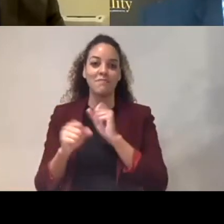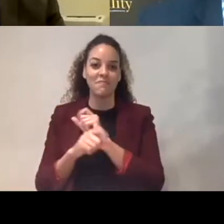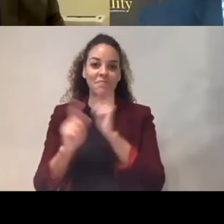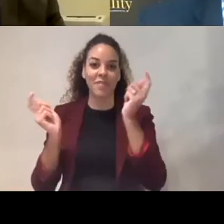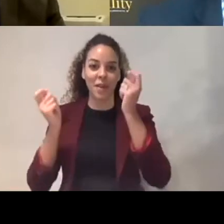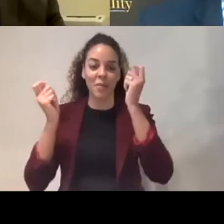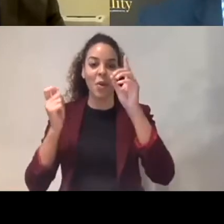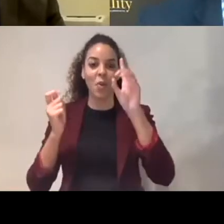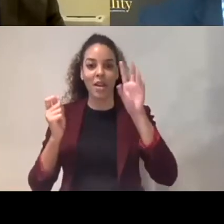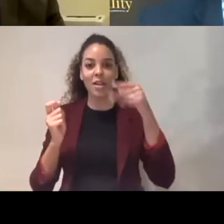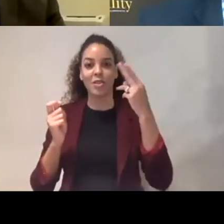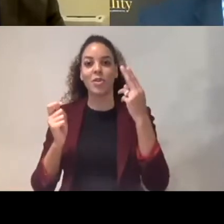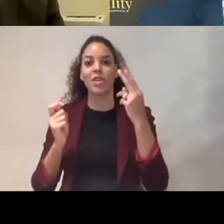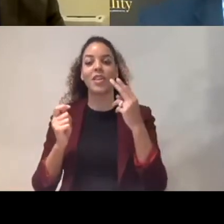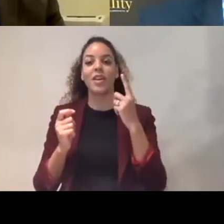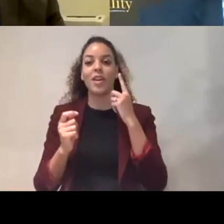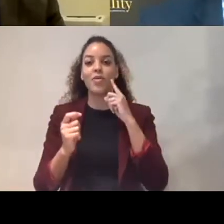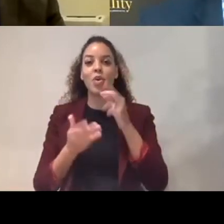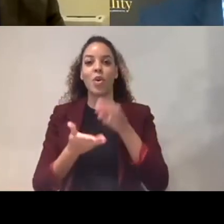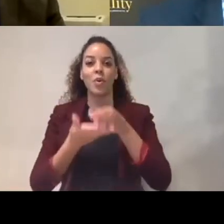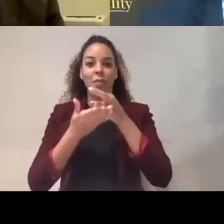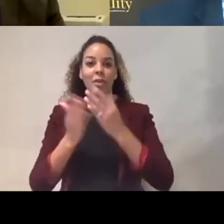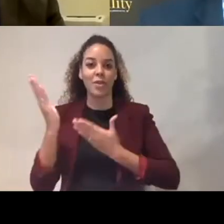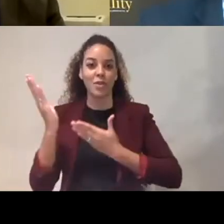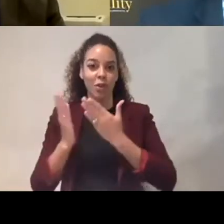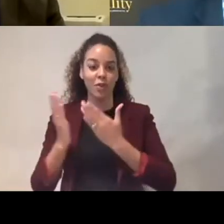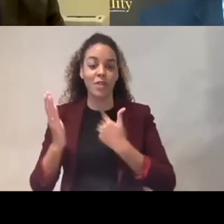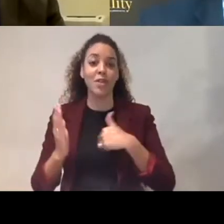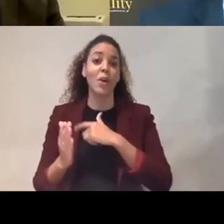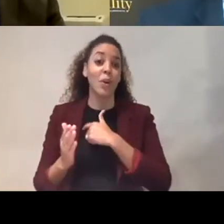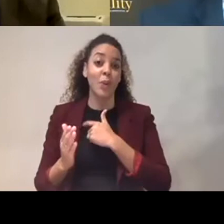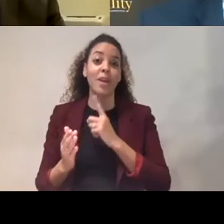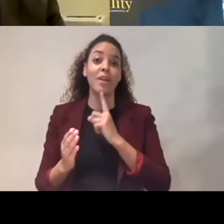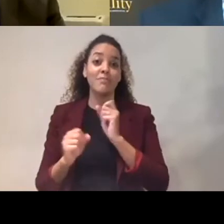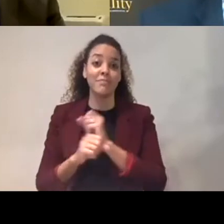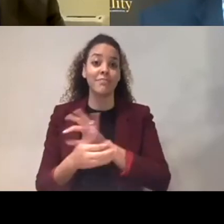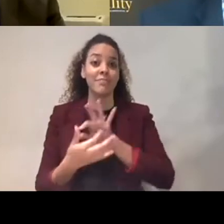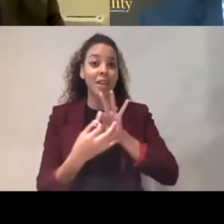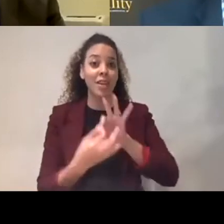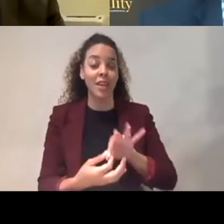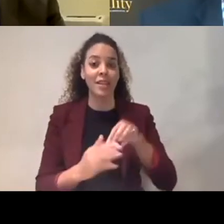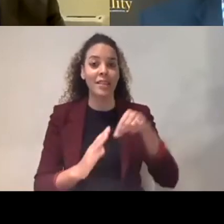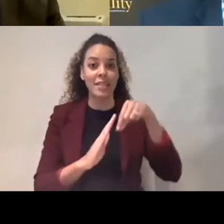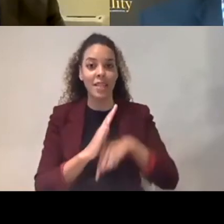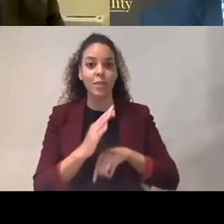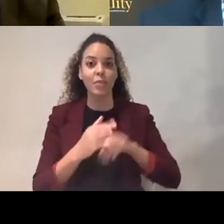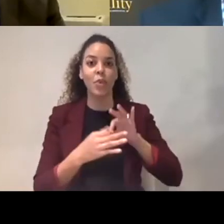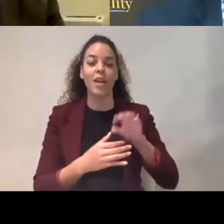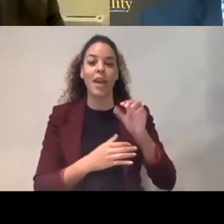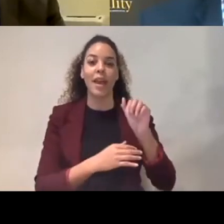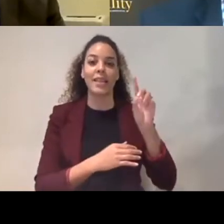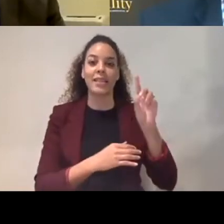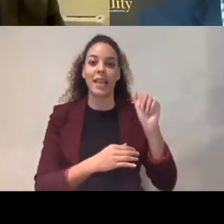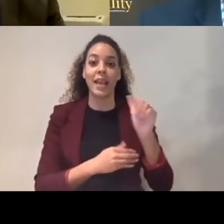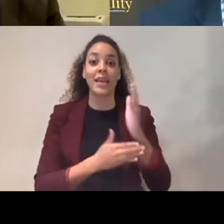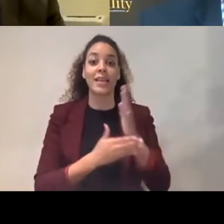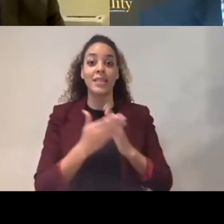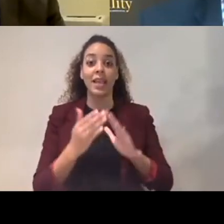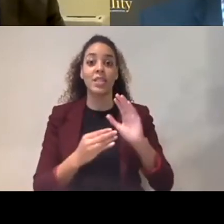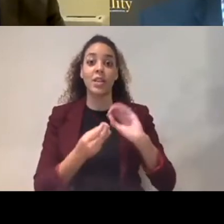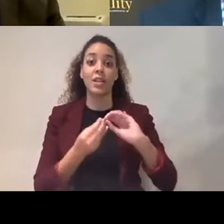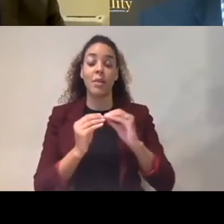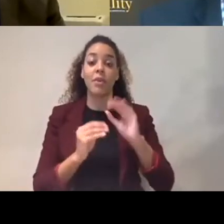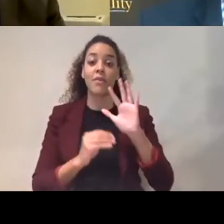and that we actually have a very deep connection with the ADA, as you know, because Section 504, the Rehab